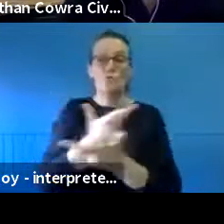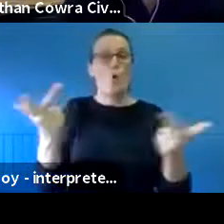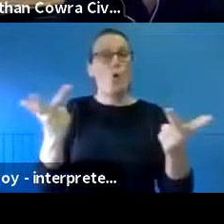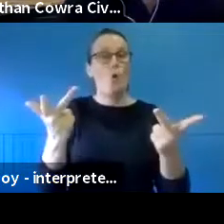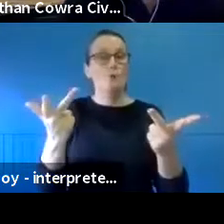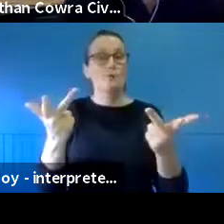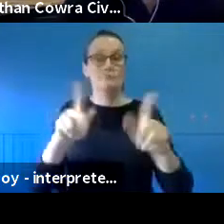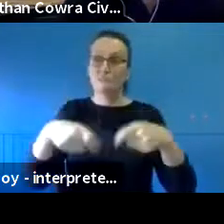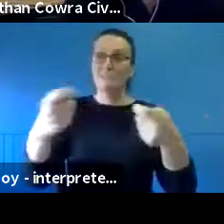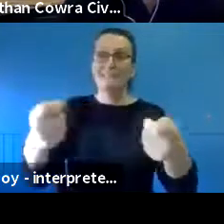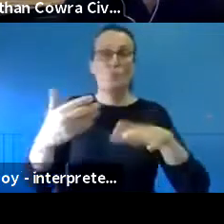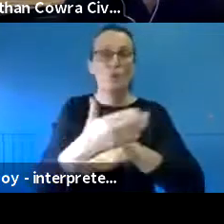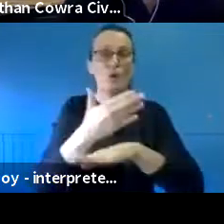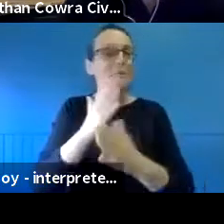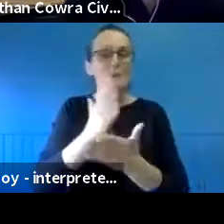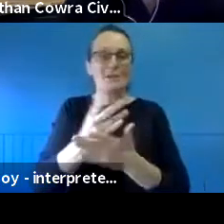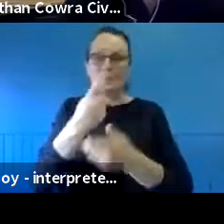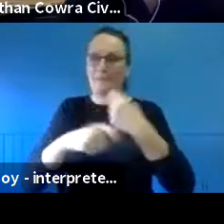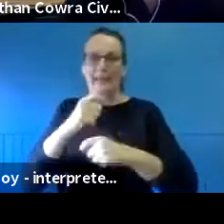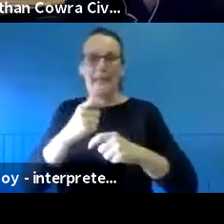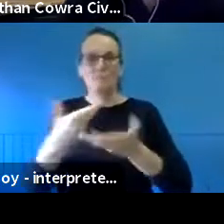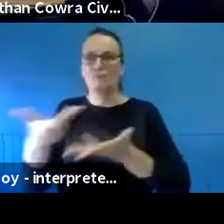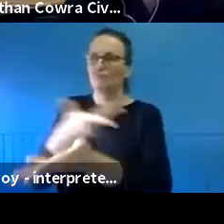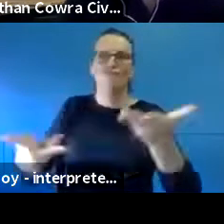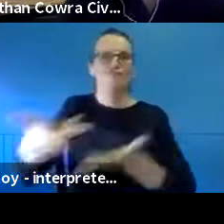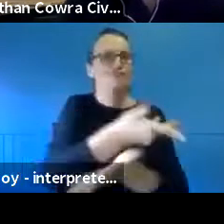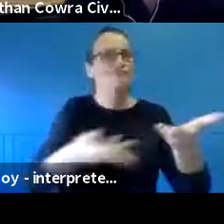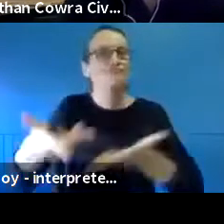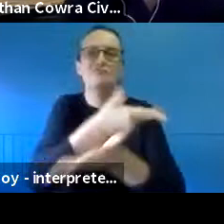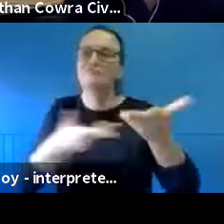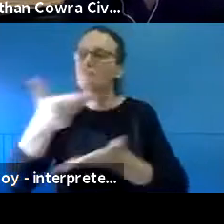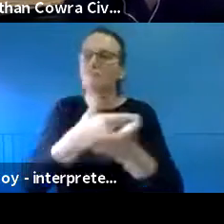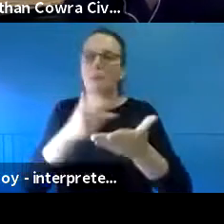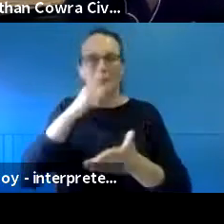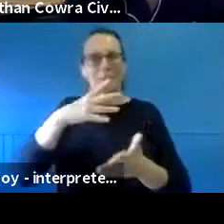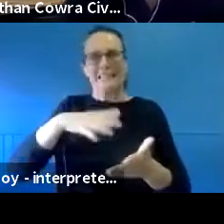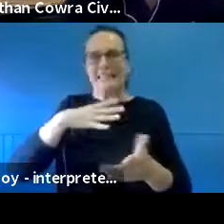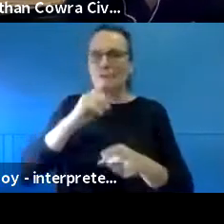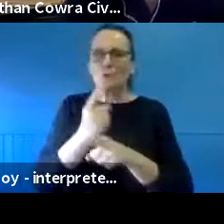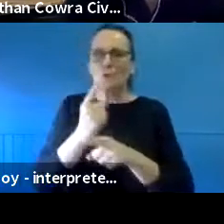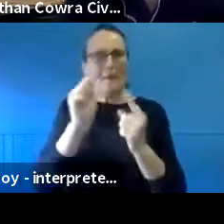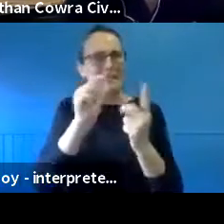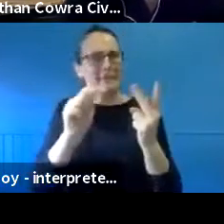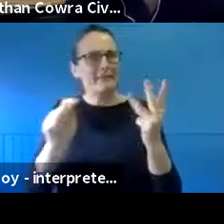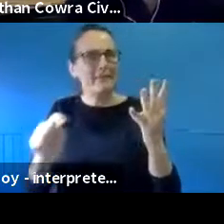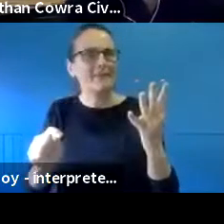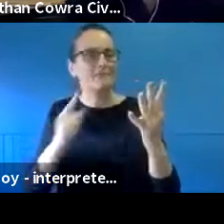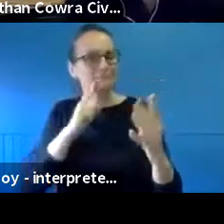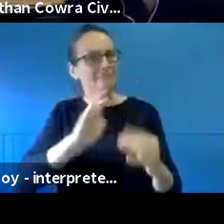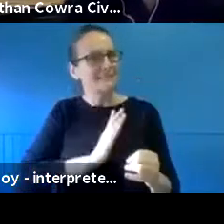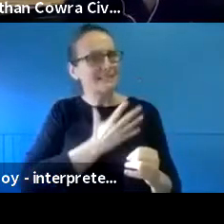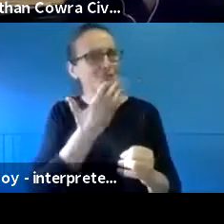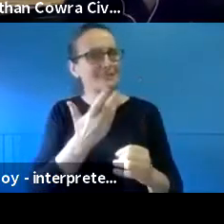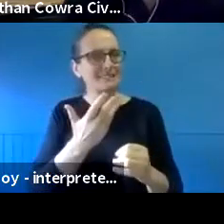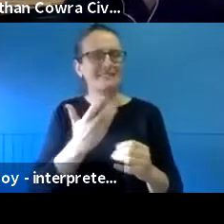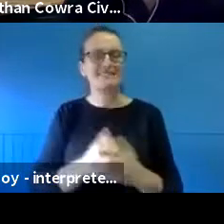became more about conversations that the sector wanted to have and were really needing to have. So that was quite an interesting process in and of